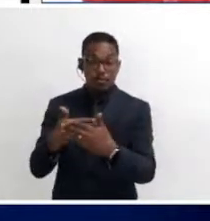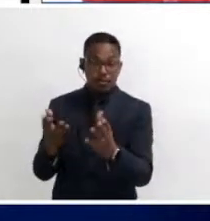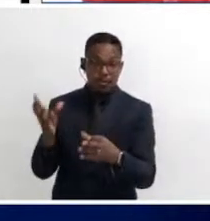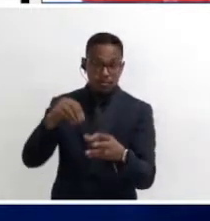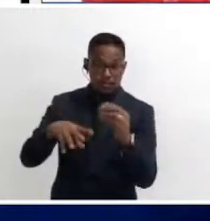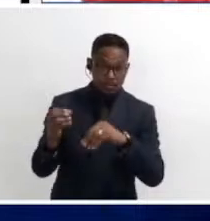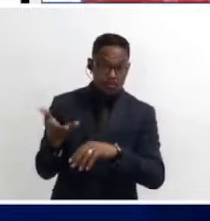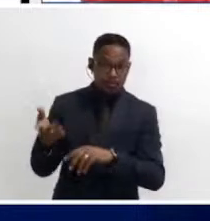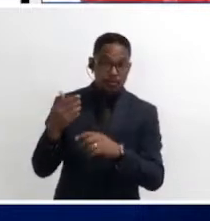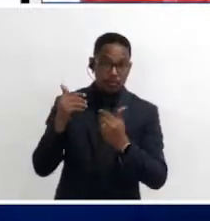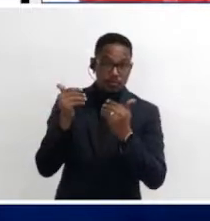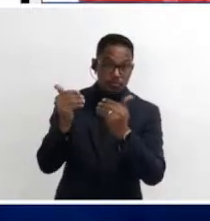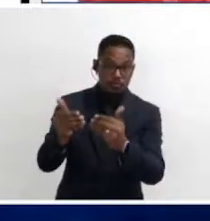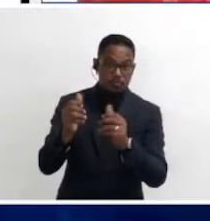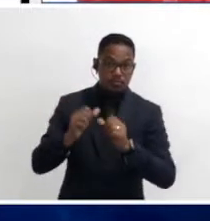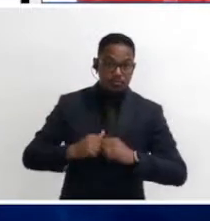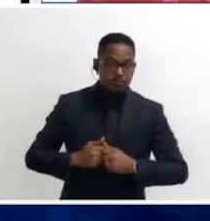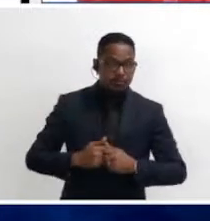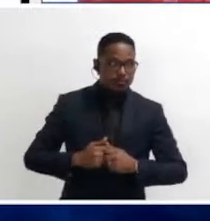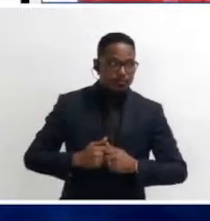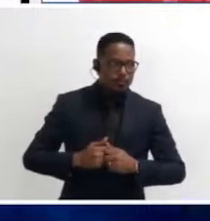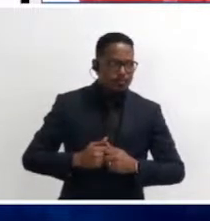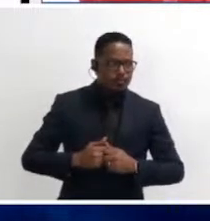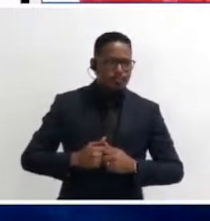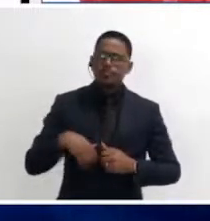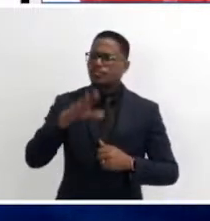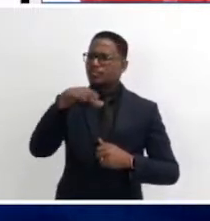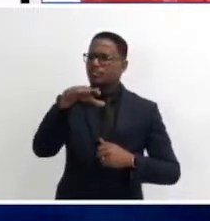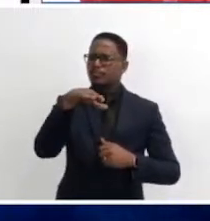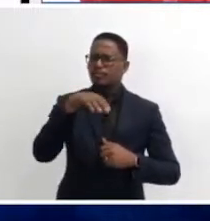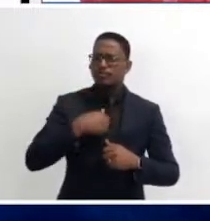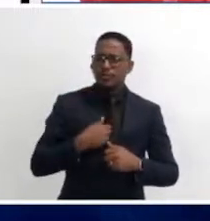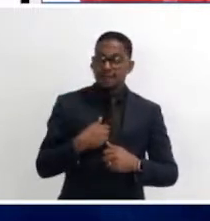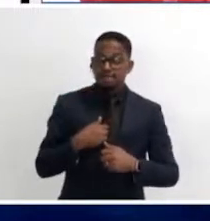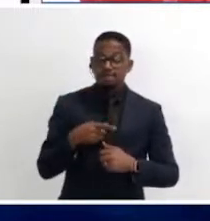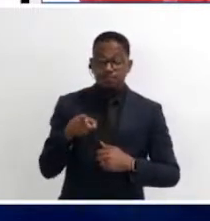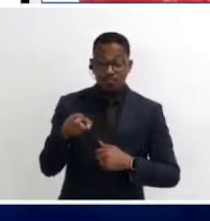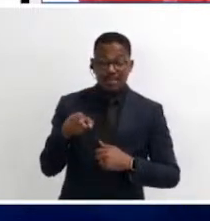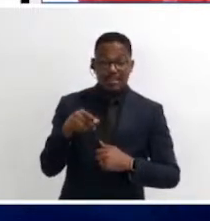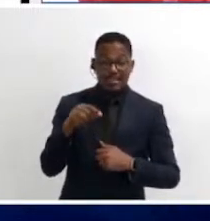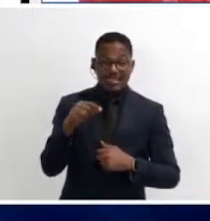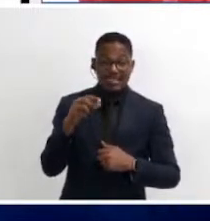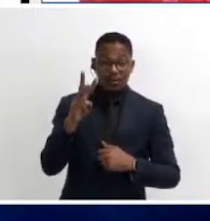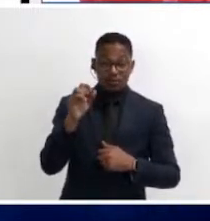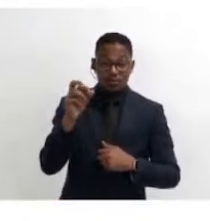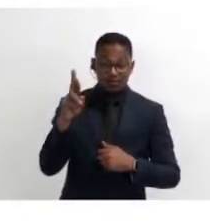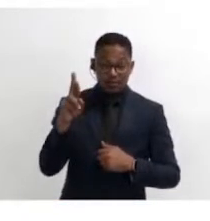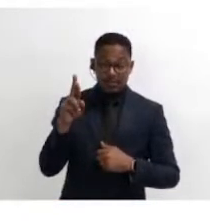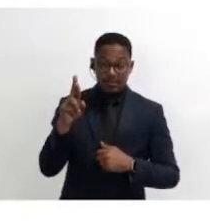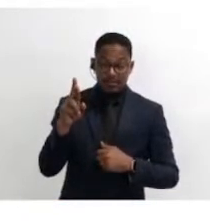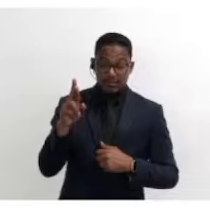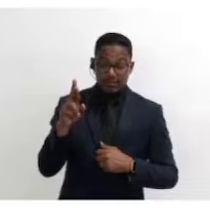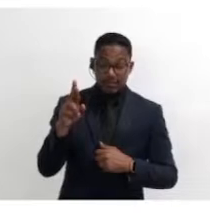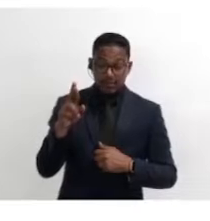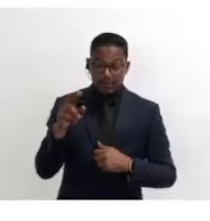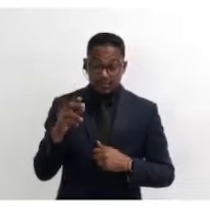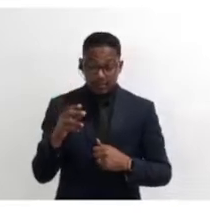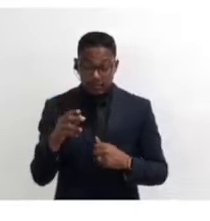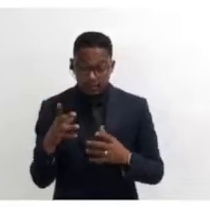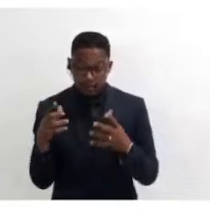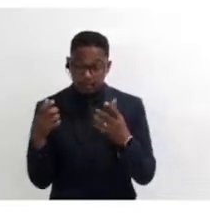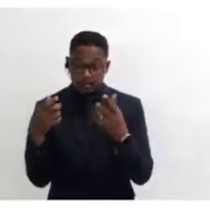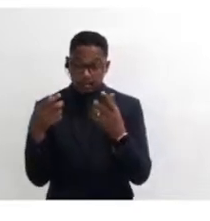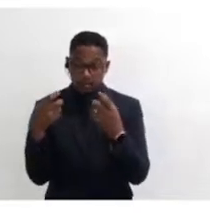And critical for packaging in terms of the wafer are the interconnects on the wafer. So that's the metal